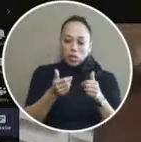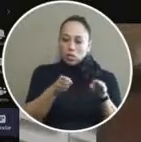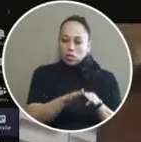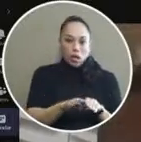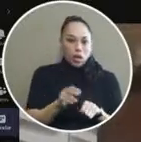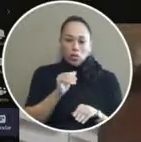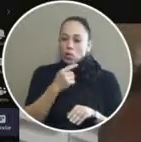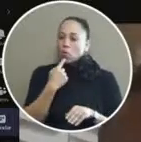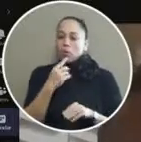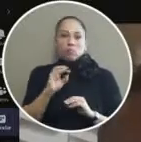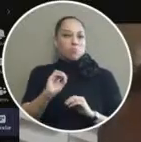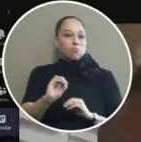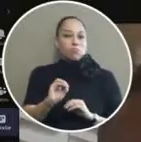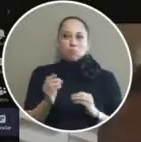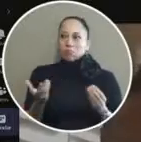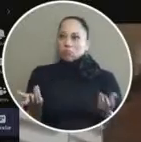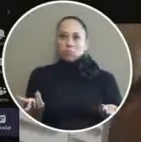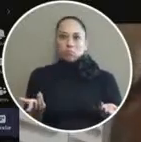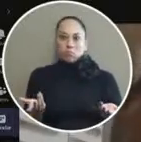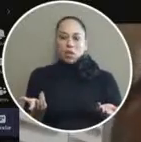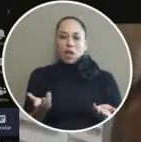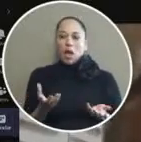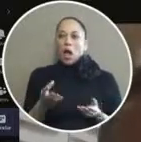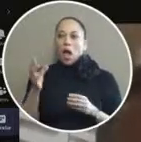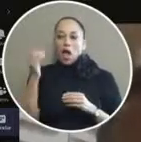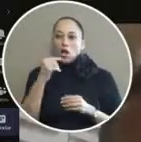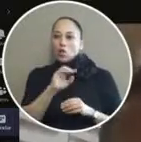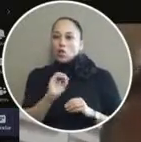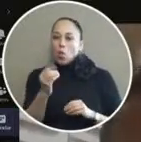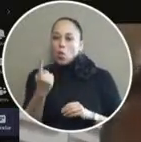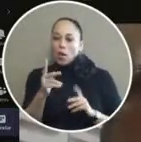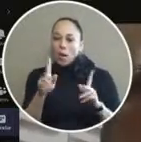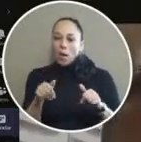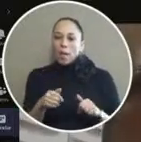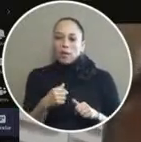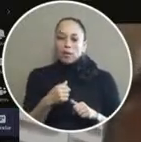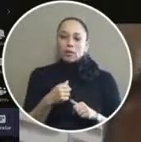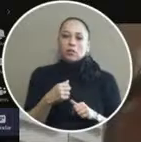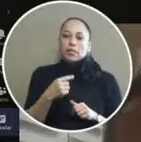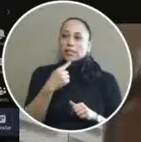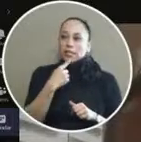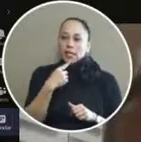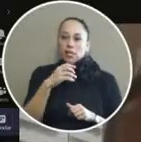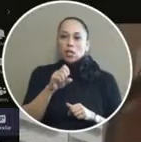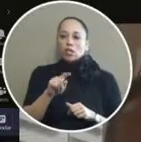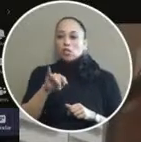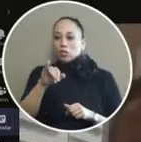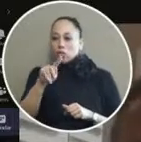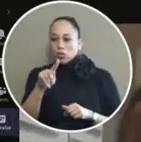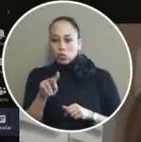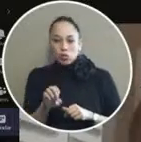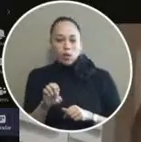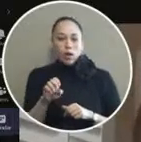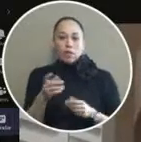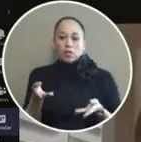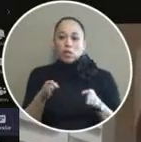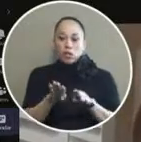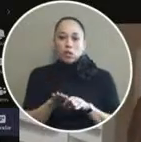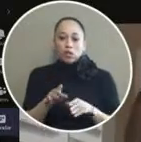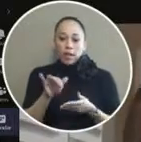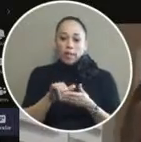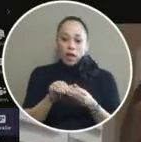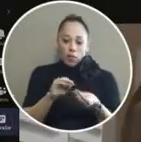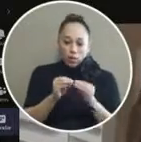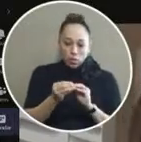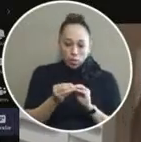no one said anything's going to close down. No one said that the state, the strike team was going to close down. We indicated that if the